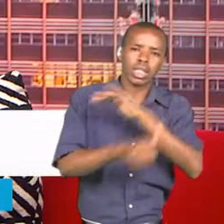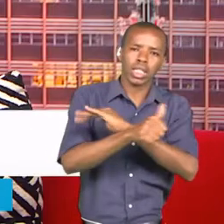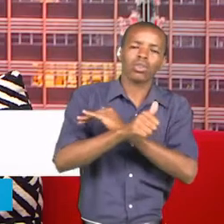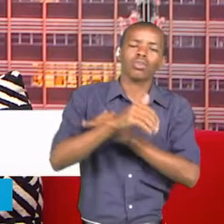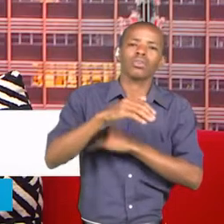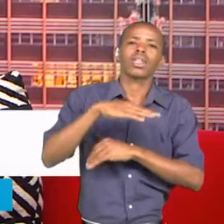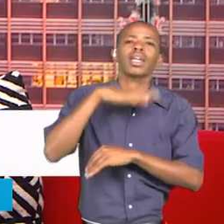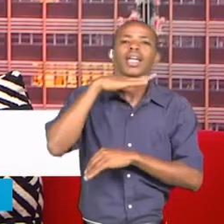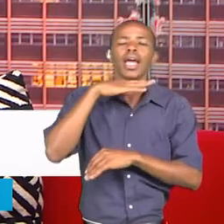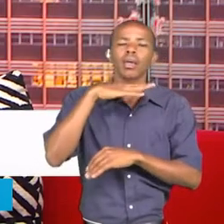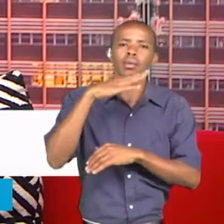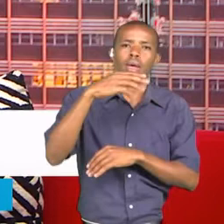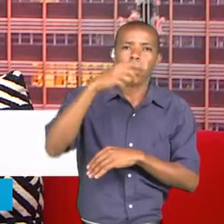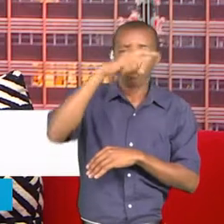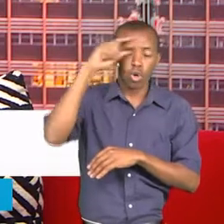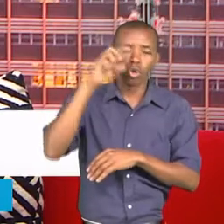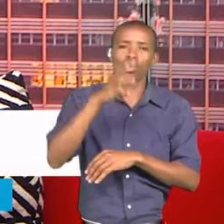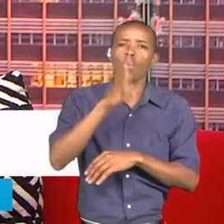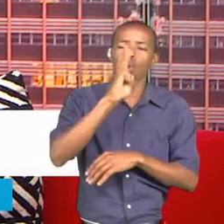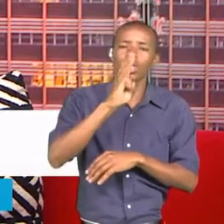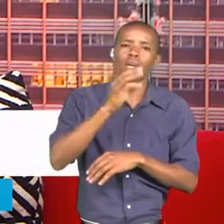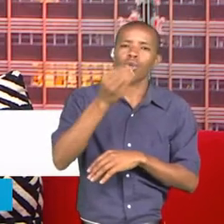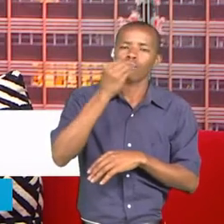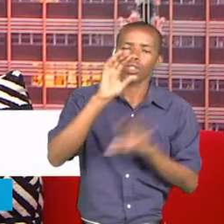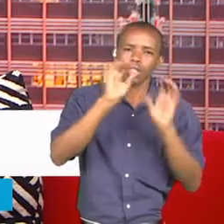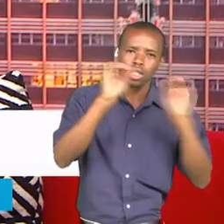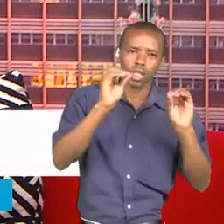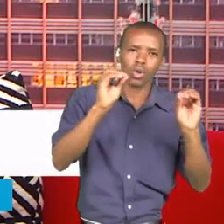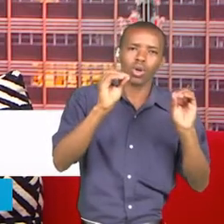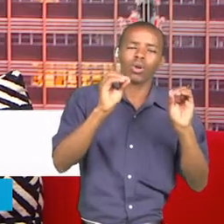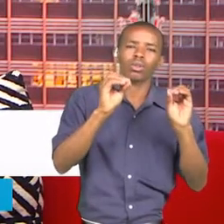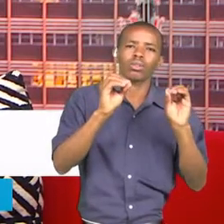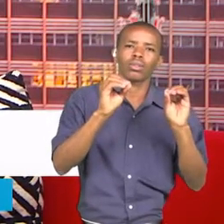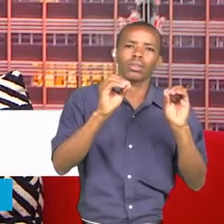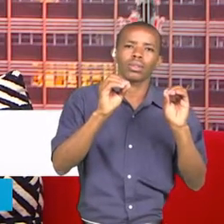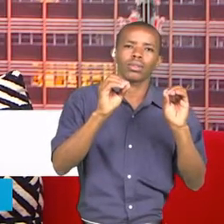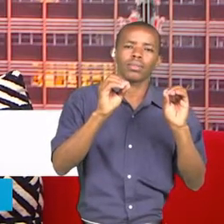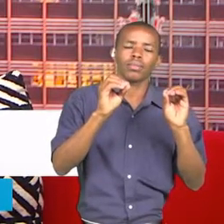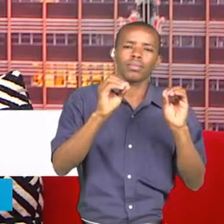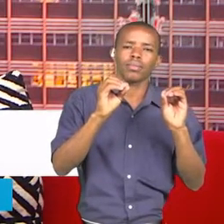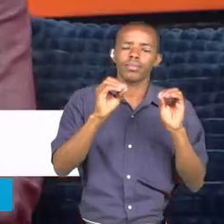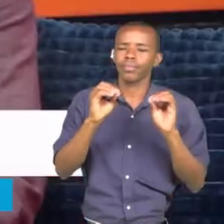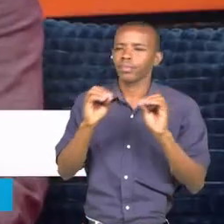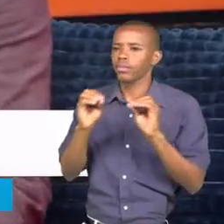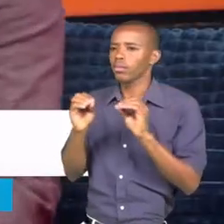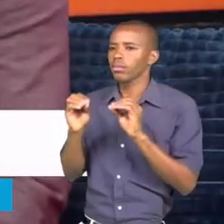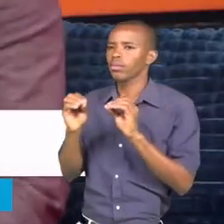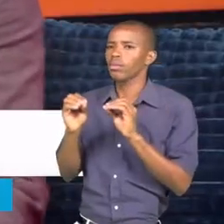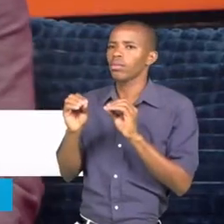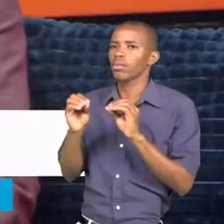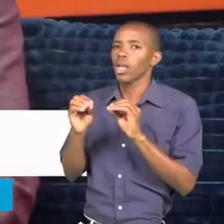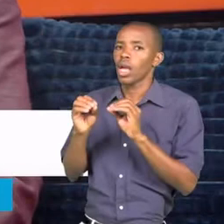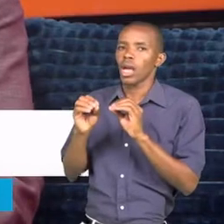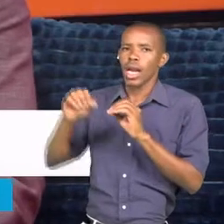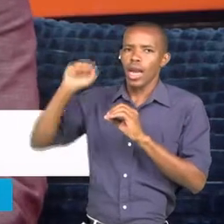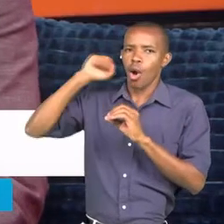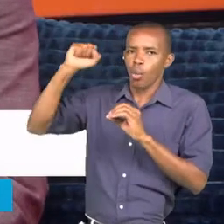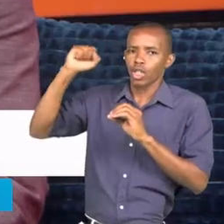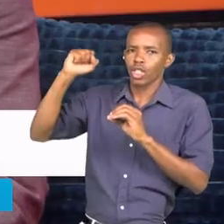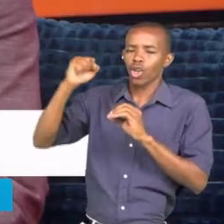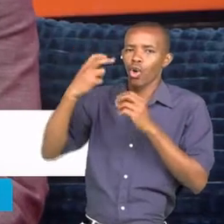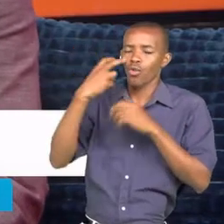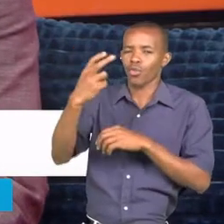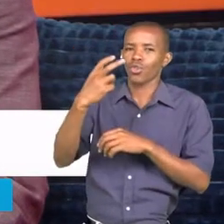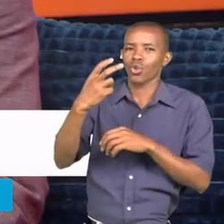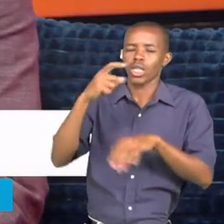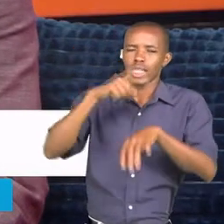of water and food? Yes, they are. And should we do something about it? Yes, we should. Mm-hmm. Okay, now the political angle, because yes. Now